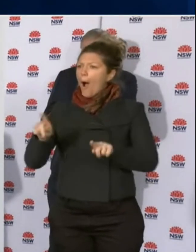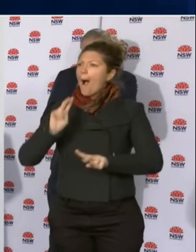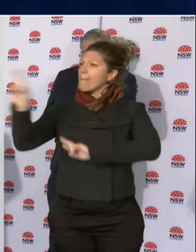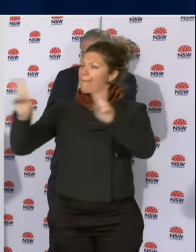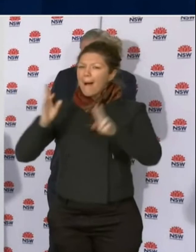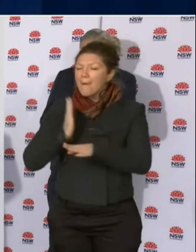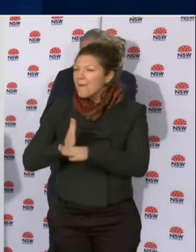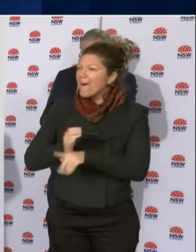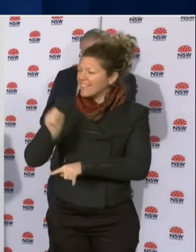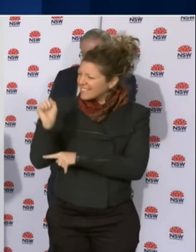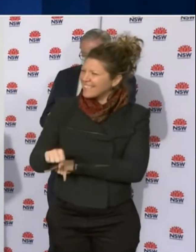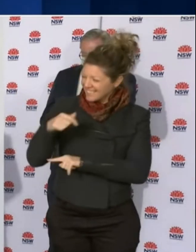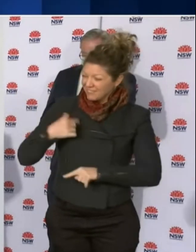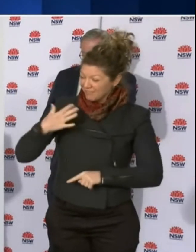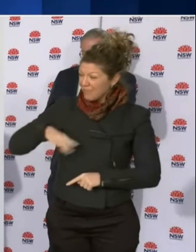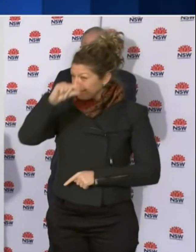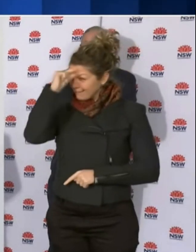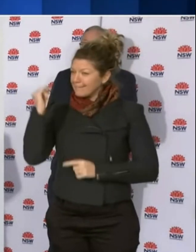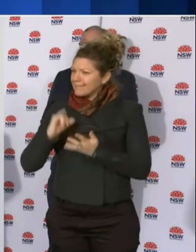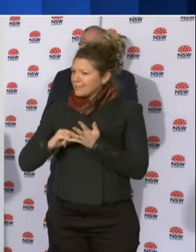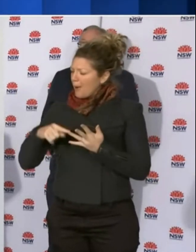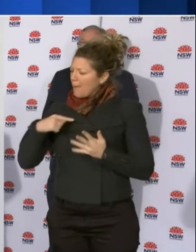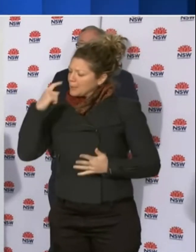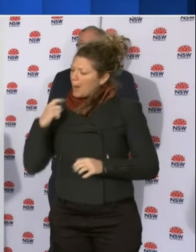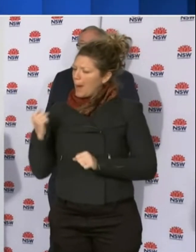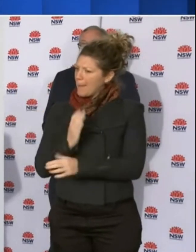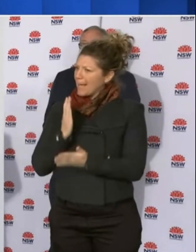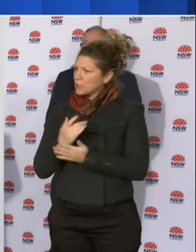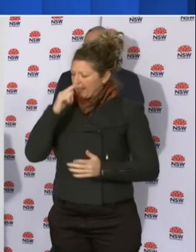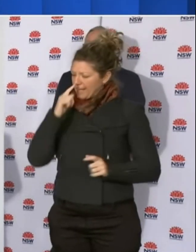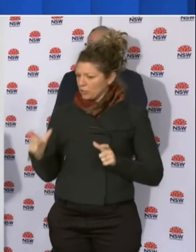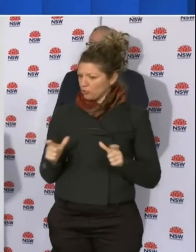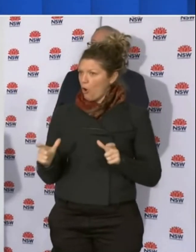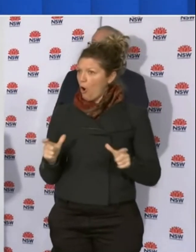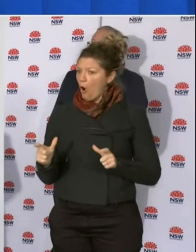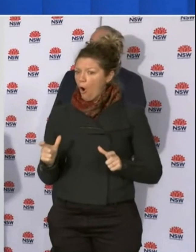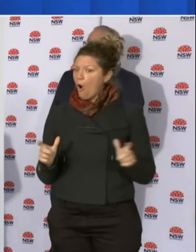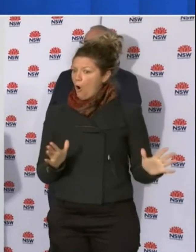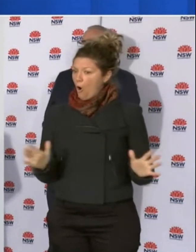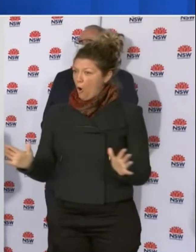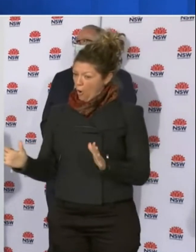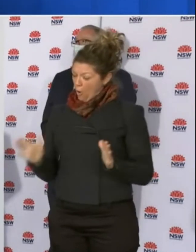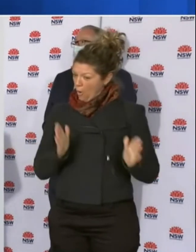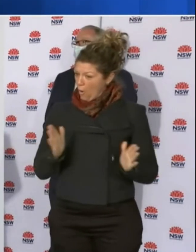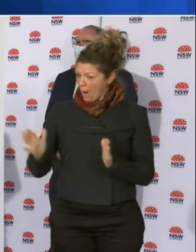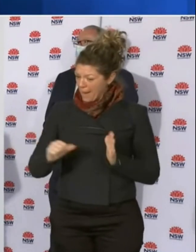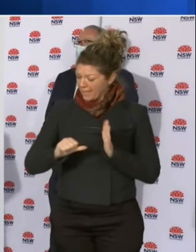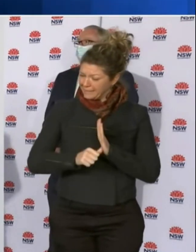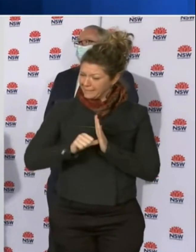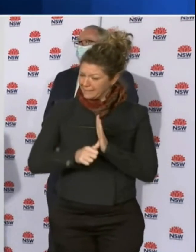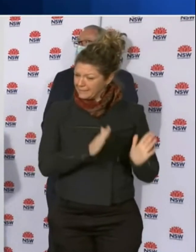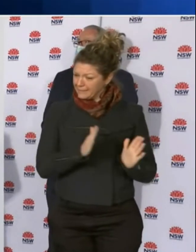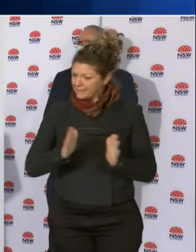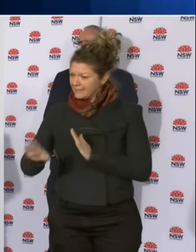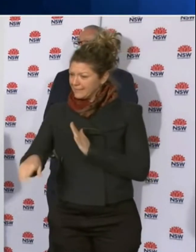workplaces safely, and that is exactly what we're working towards. And that is why we've put in those extra difficult measures, because